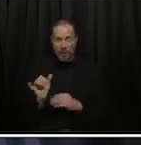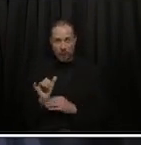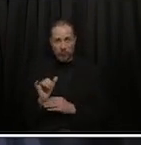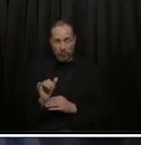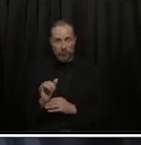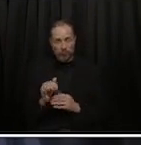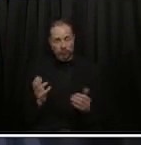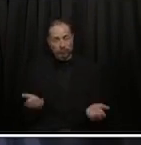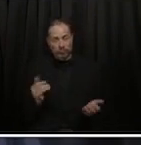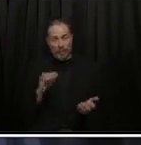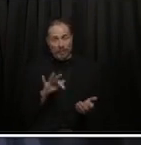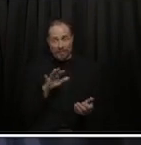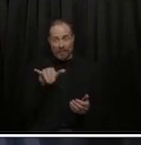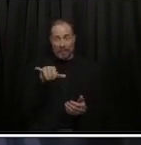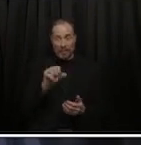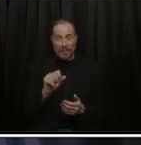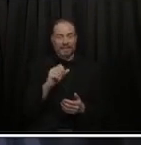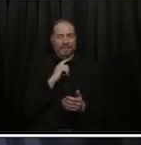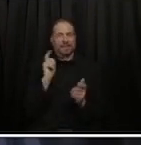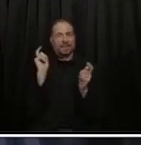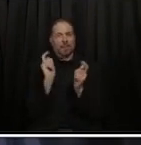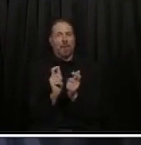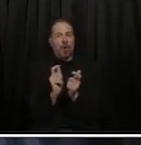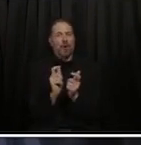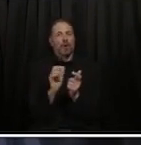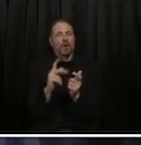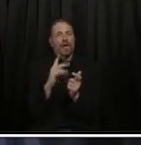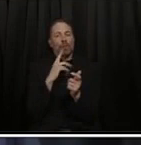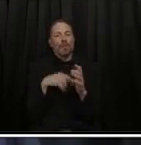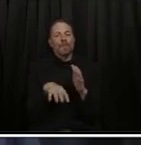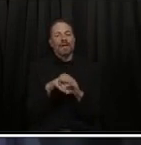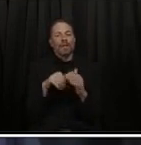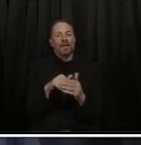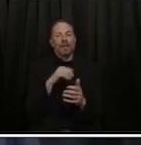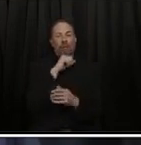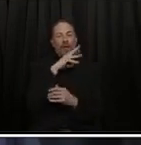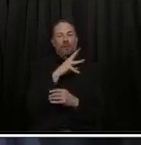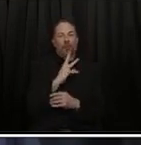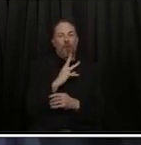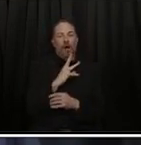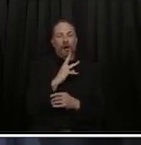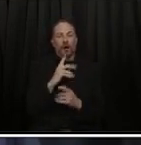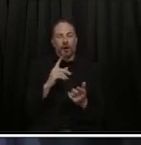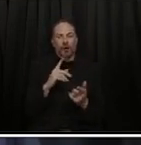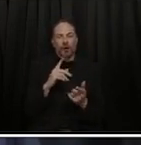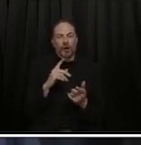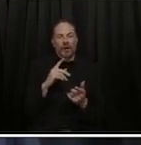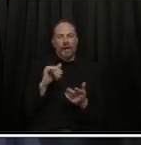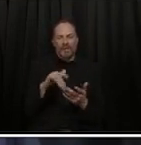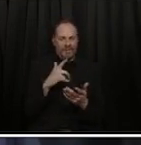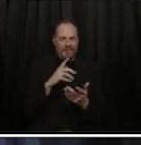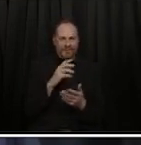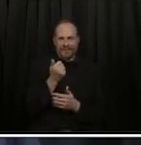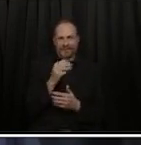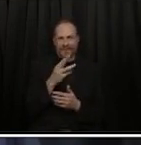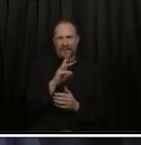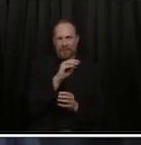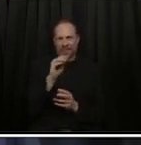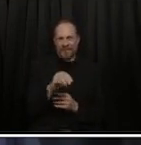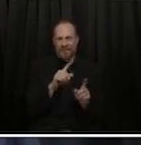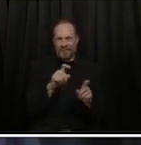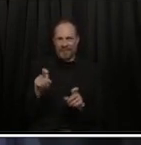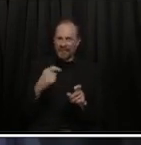Omicron variant, but if we do, it's a very small level because we would pick it up in wastewater and the 16% of tests that we sequence routinely and would have identified